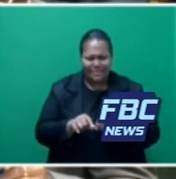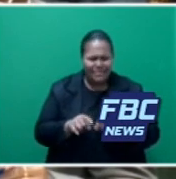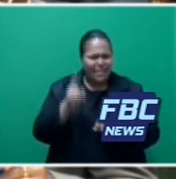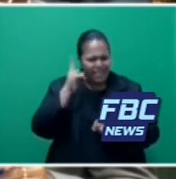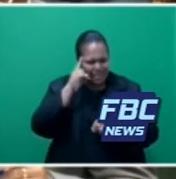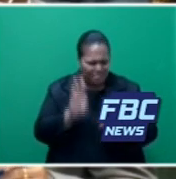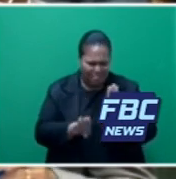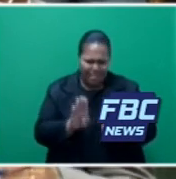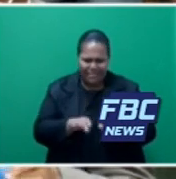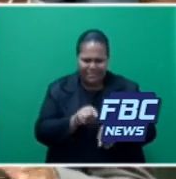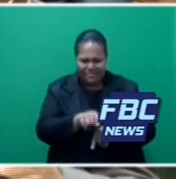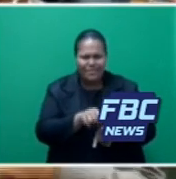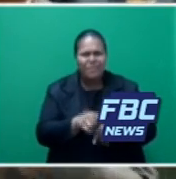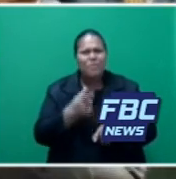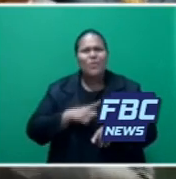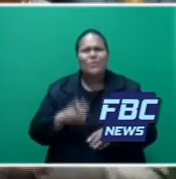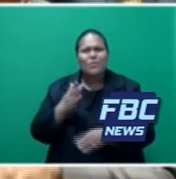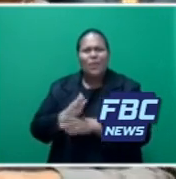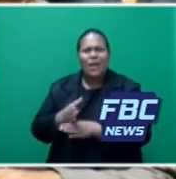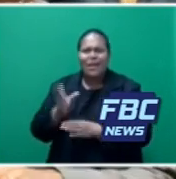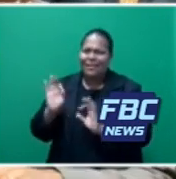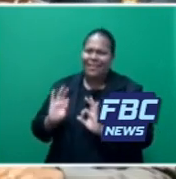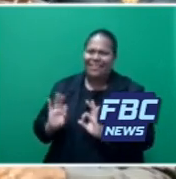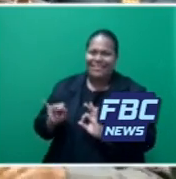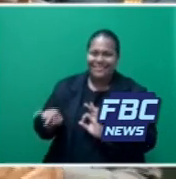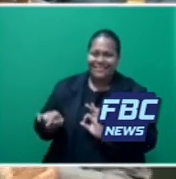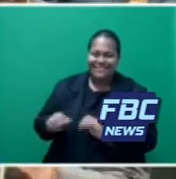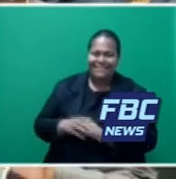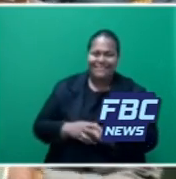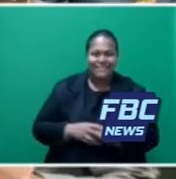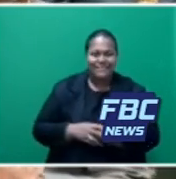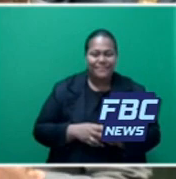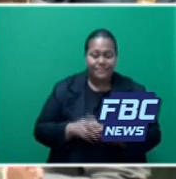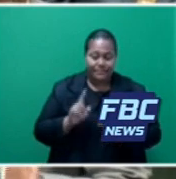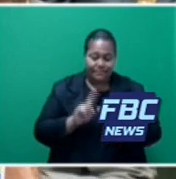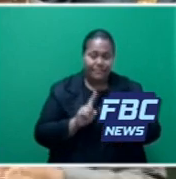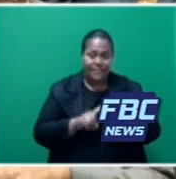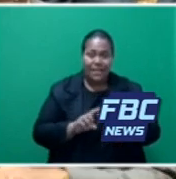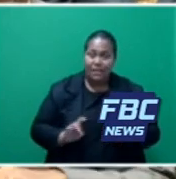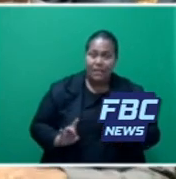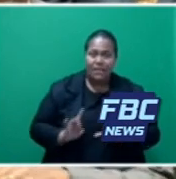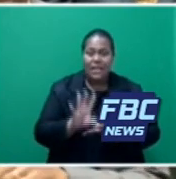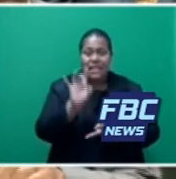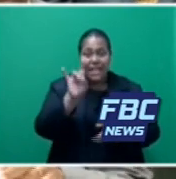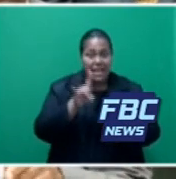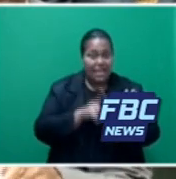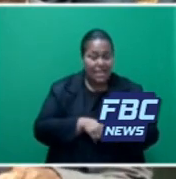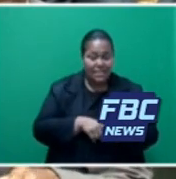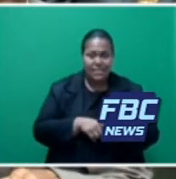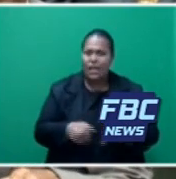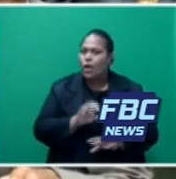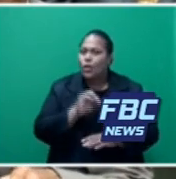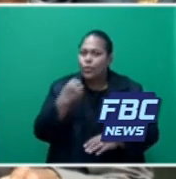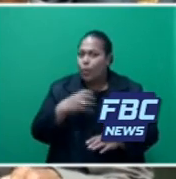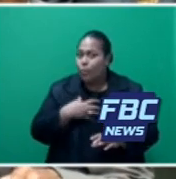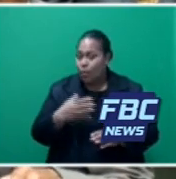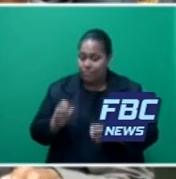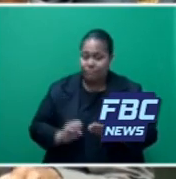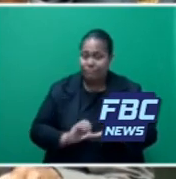employment. 2, terminate membership for those with no transaction over 10 years for those below 55